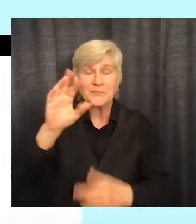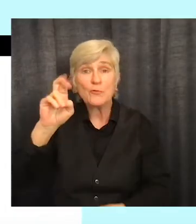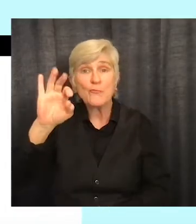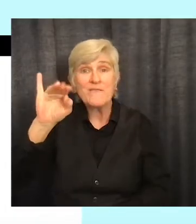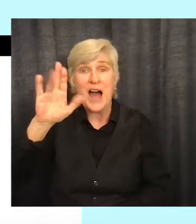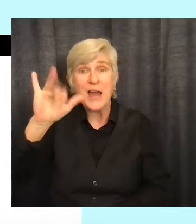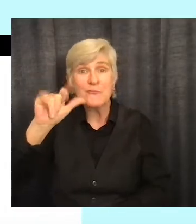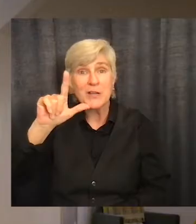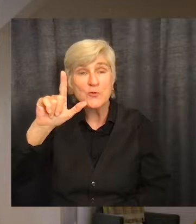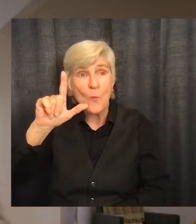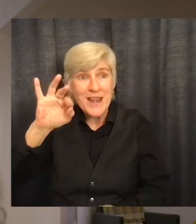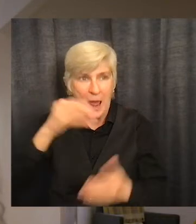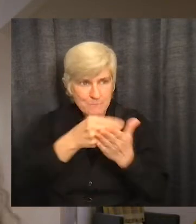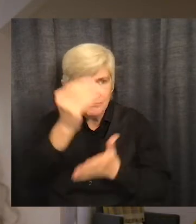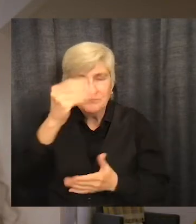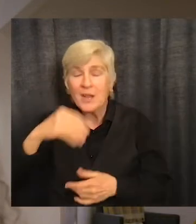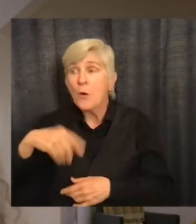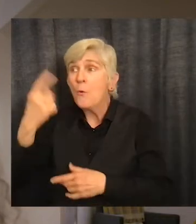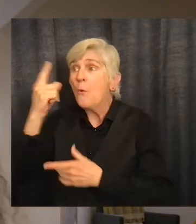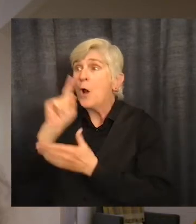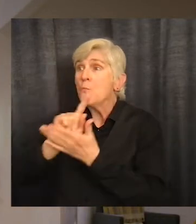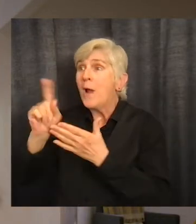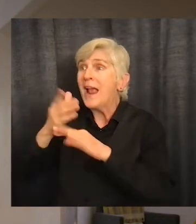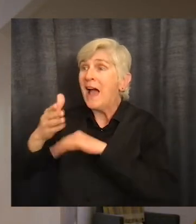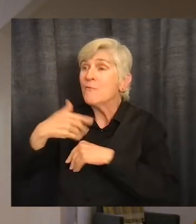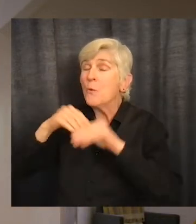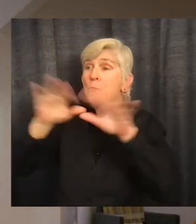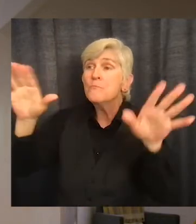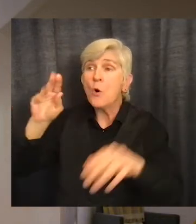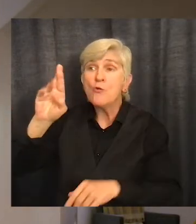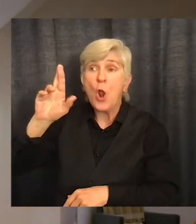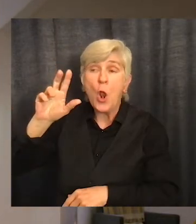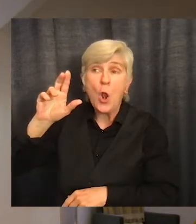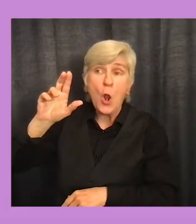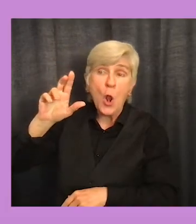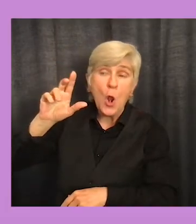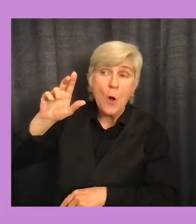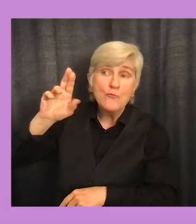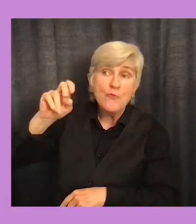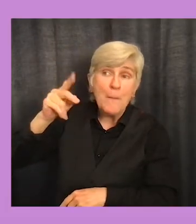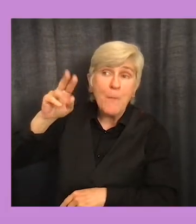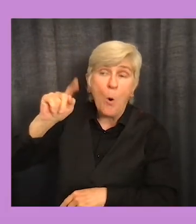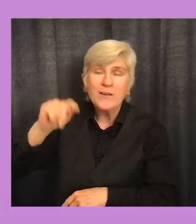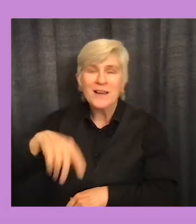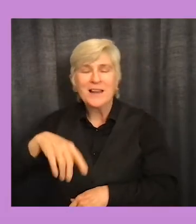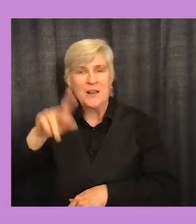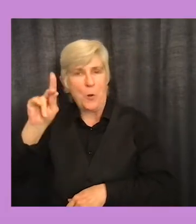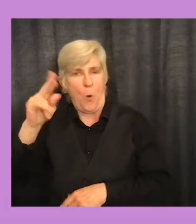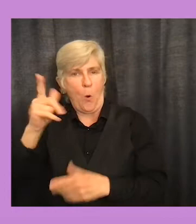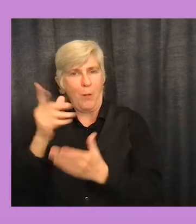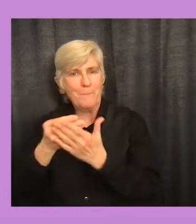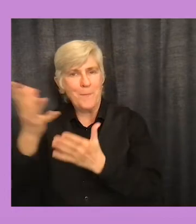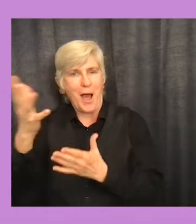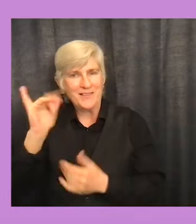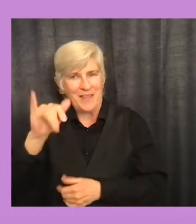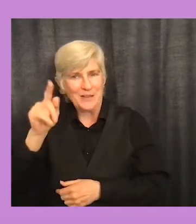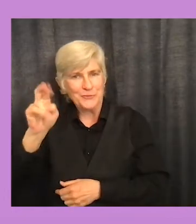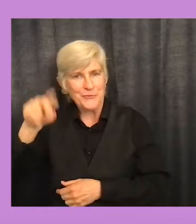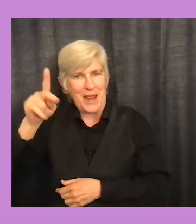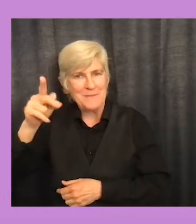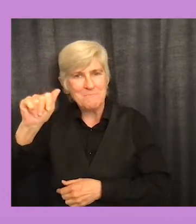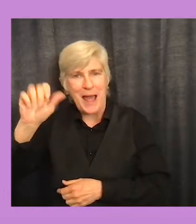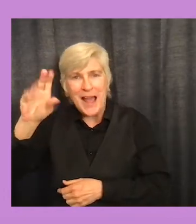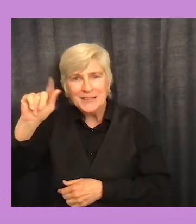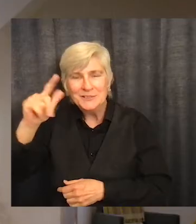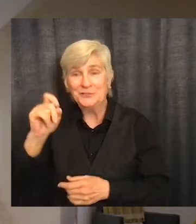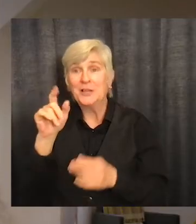Refinery29, and brands too. Less than a week after our report launched, Kohl's purchased the entire Athflow